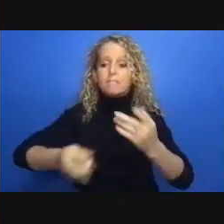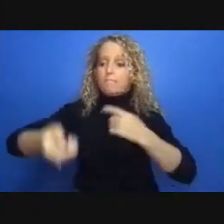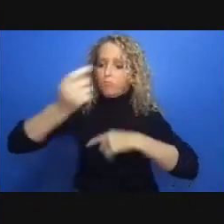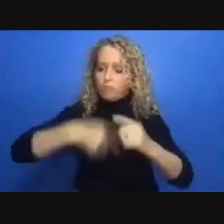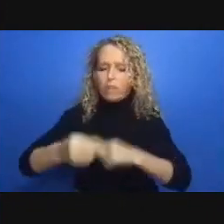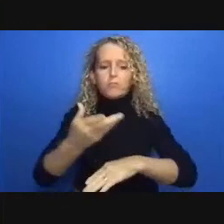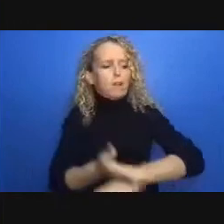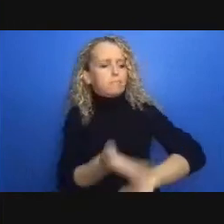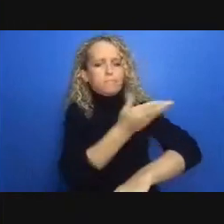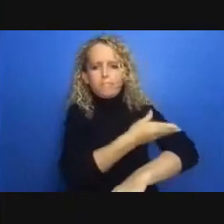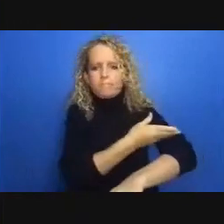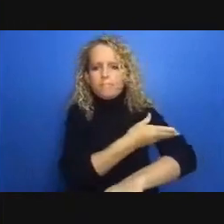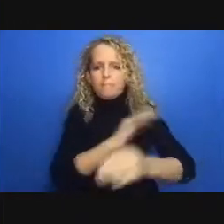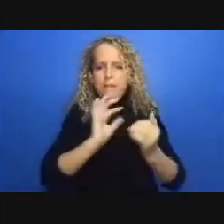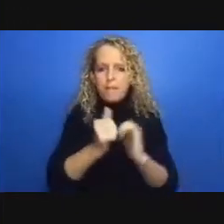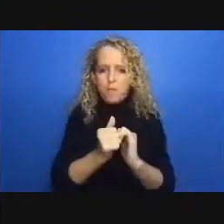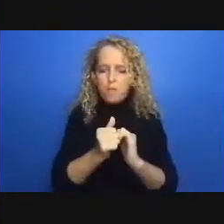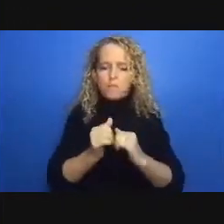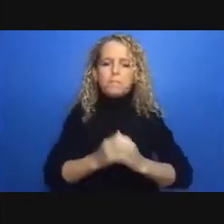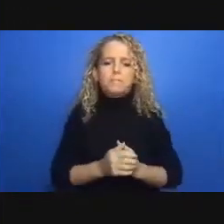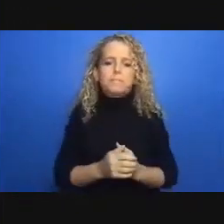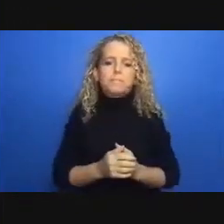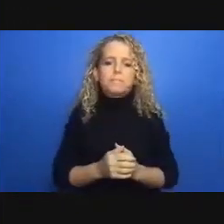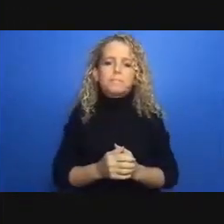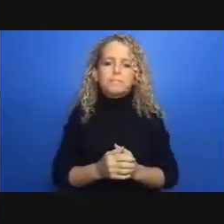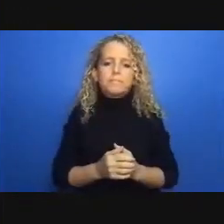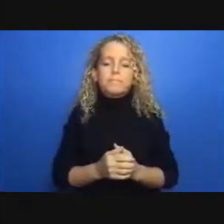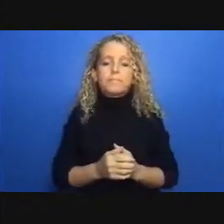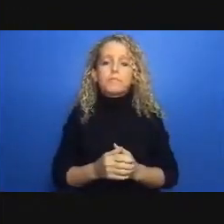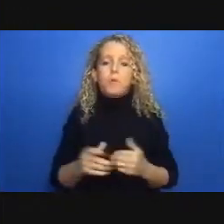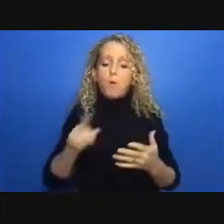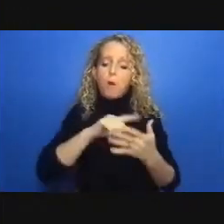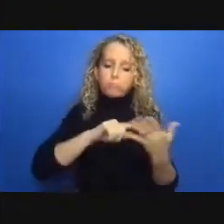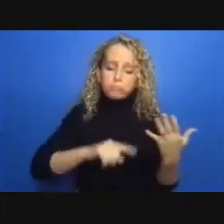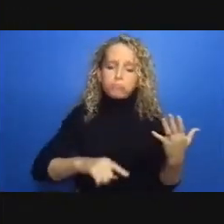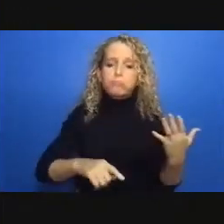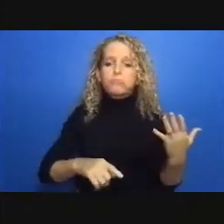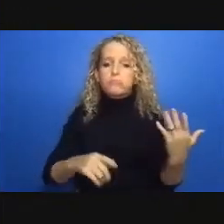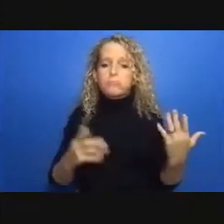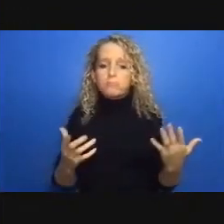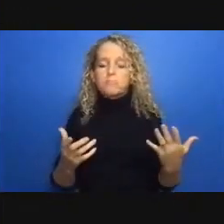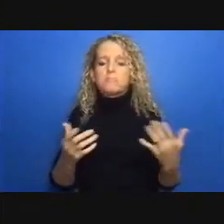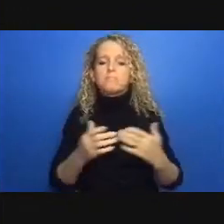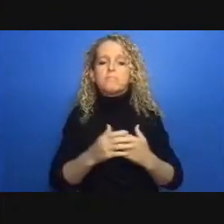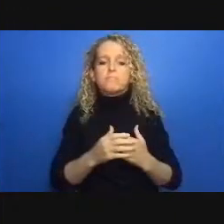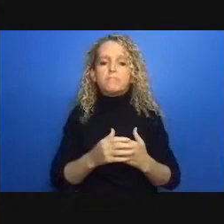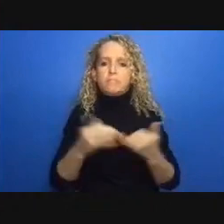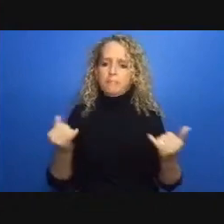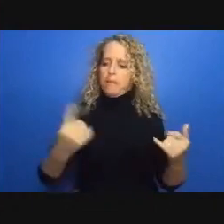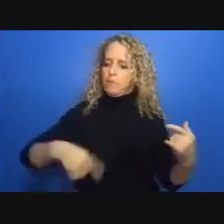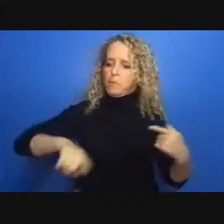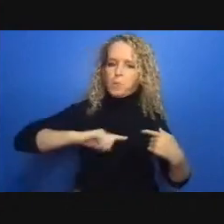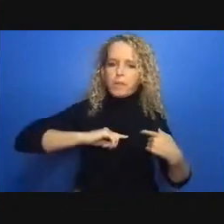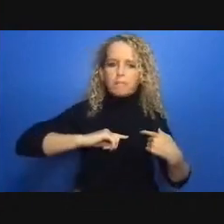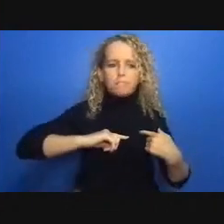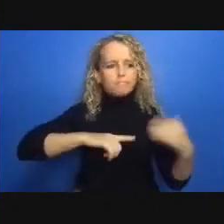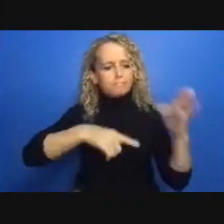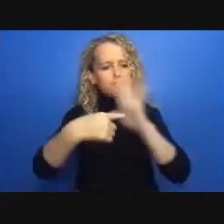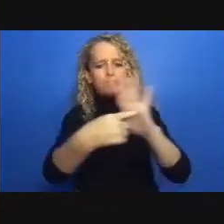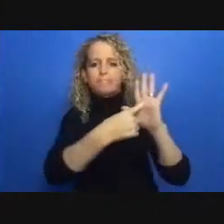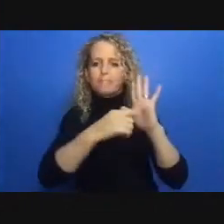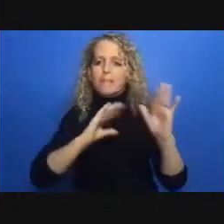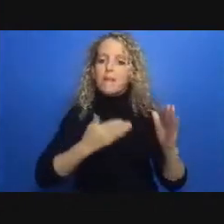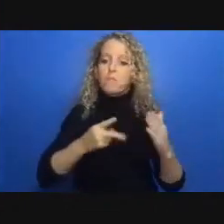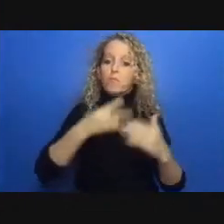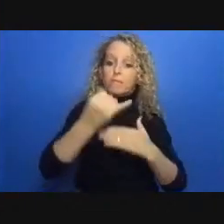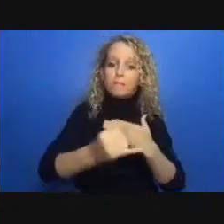so with those kind of very broad strokes in mind, that's how we come to offer you this project. And so I'm so happy that you all